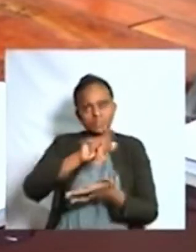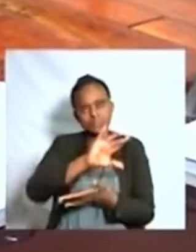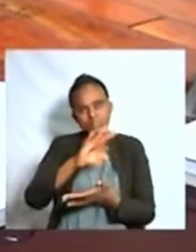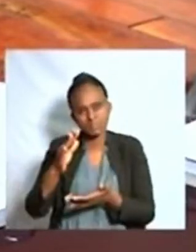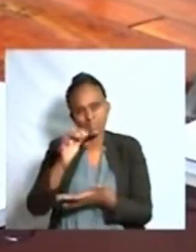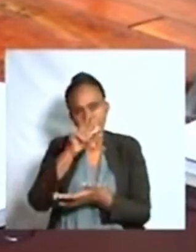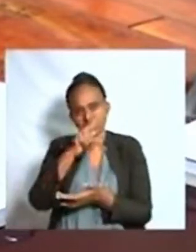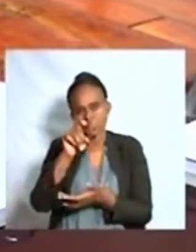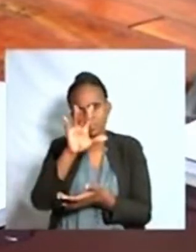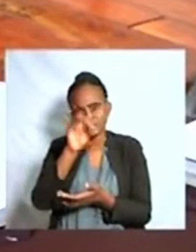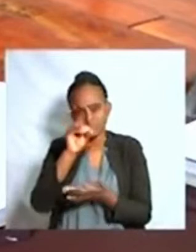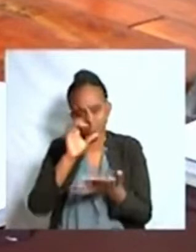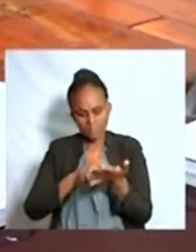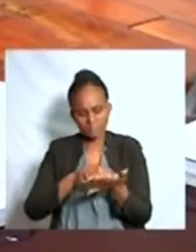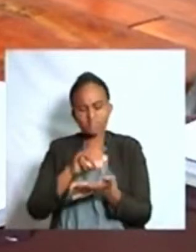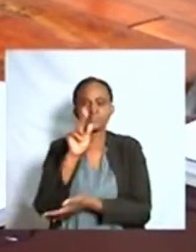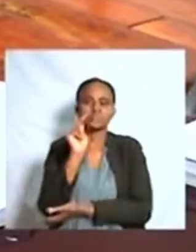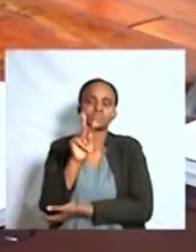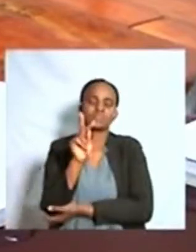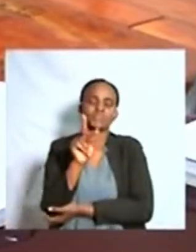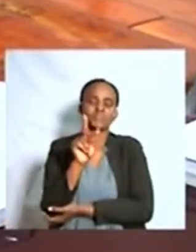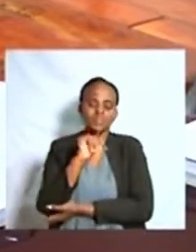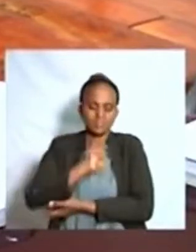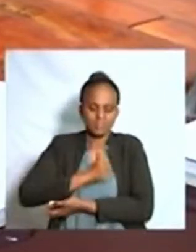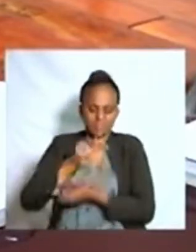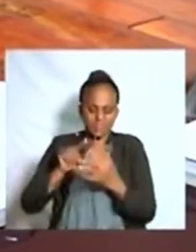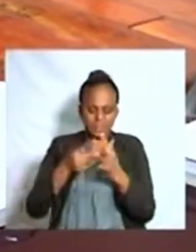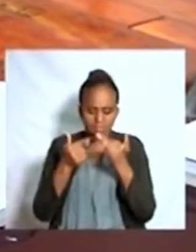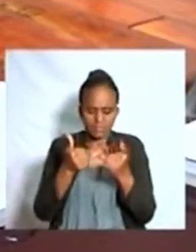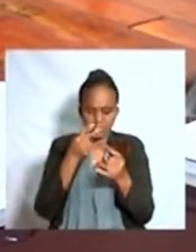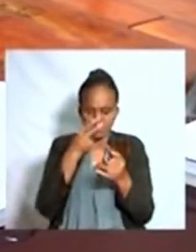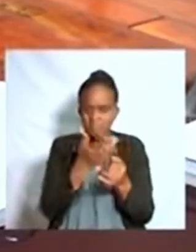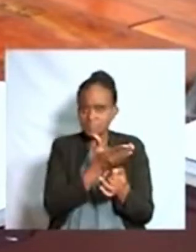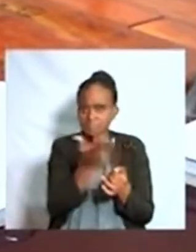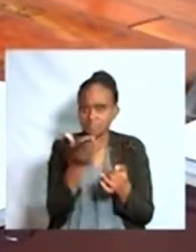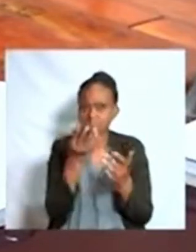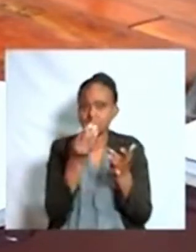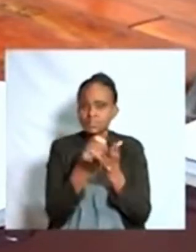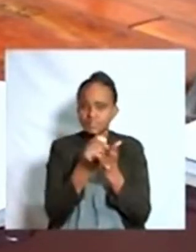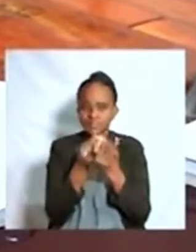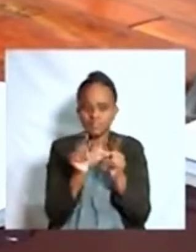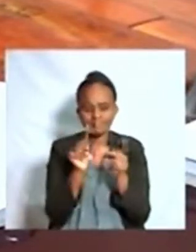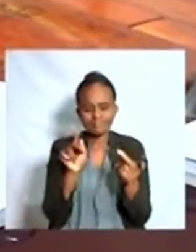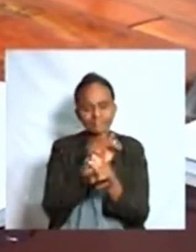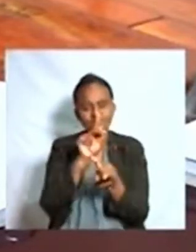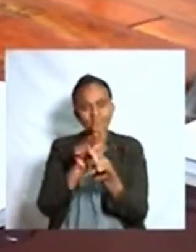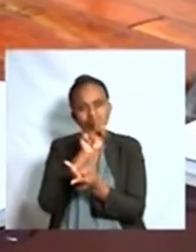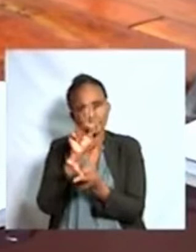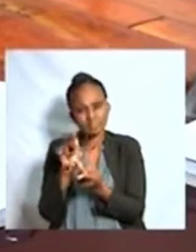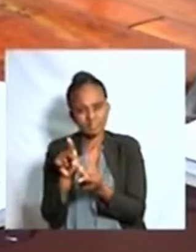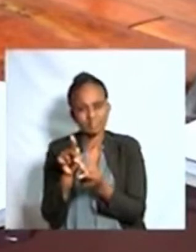of 150,000 kwacha, so that we begin to see that these monies are appropriately